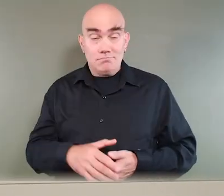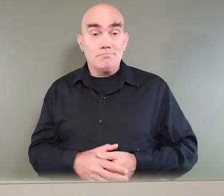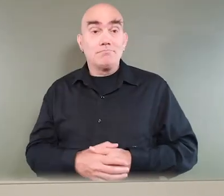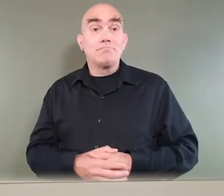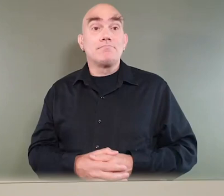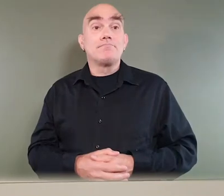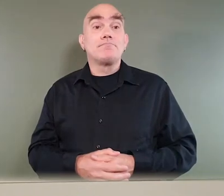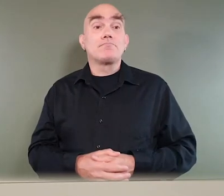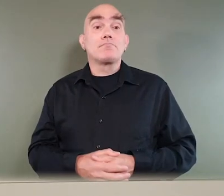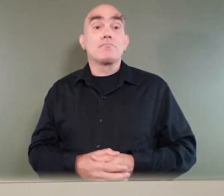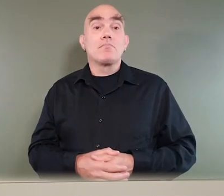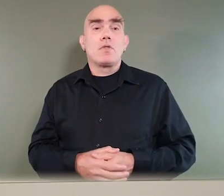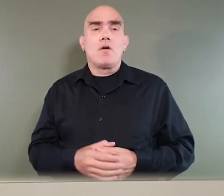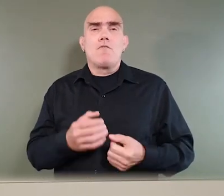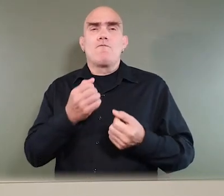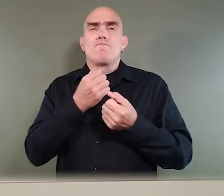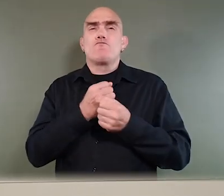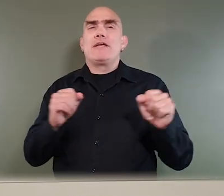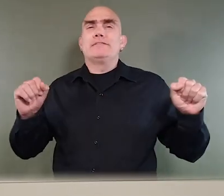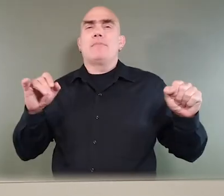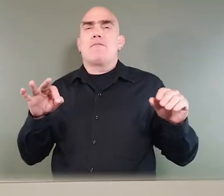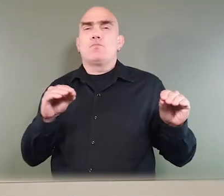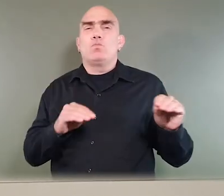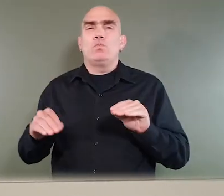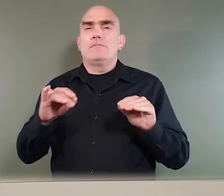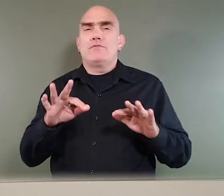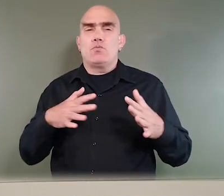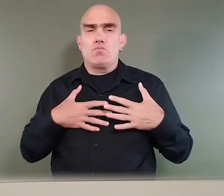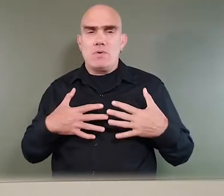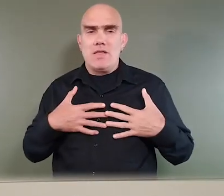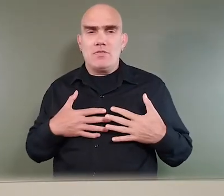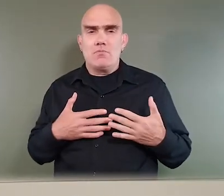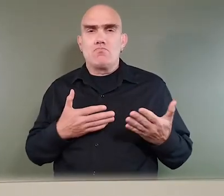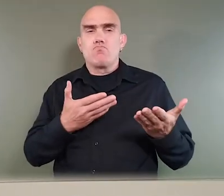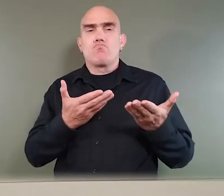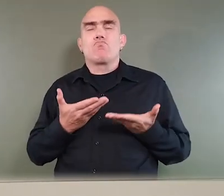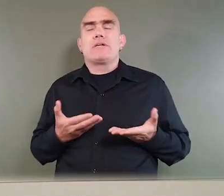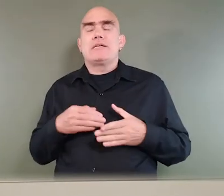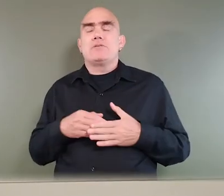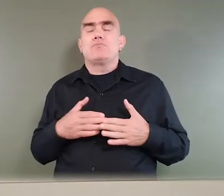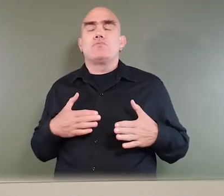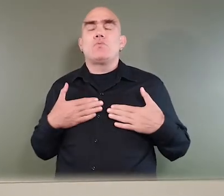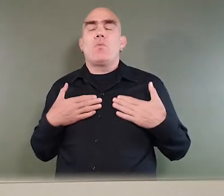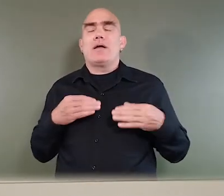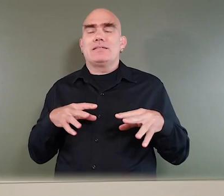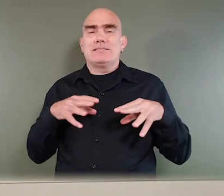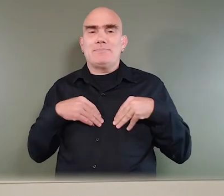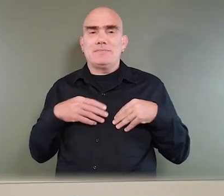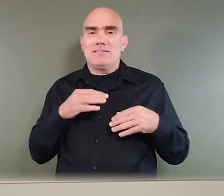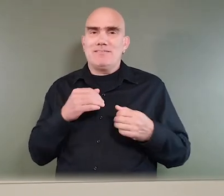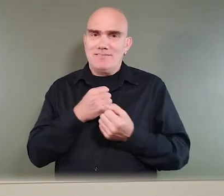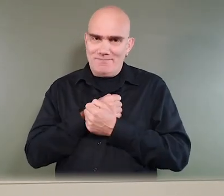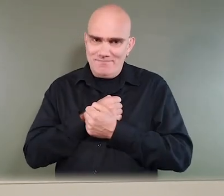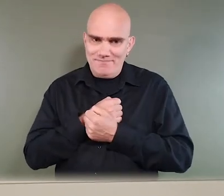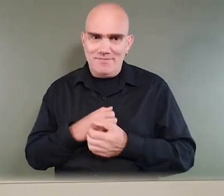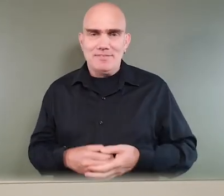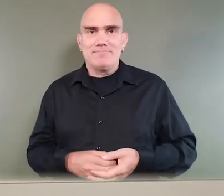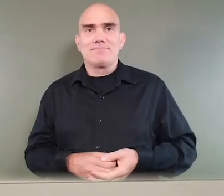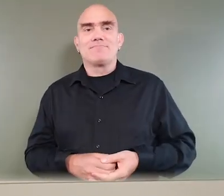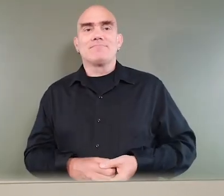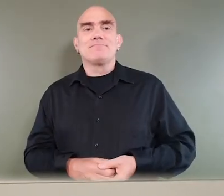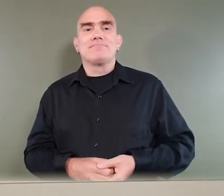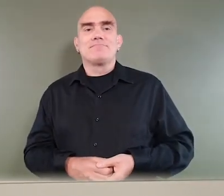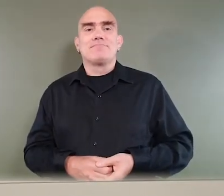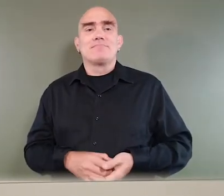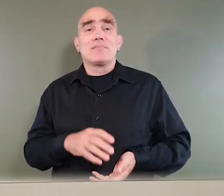Freedom of movement of the breath, bringing in joy and acceptance and love. And